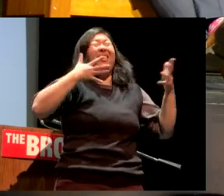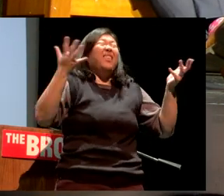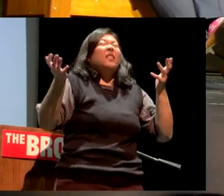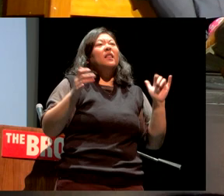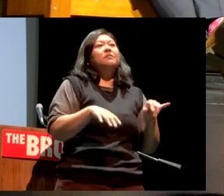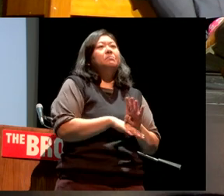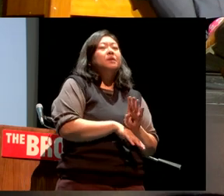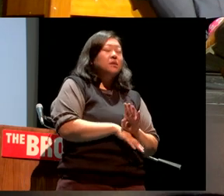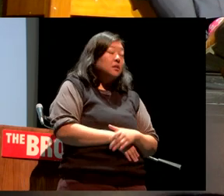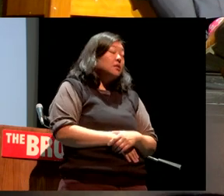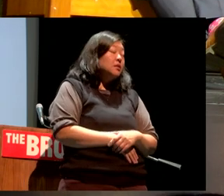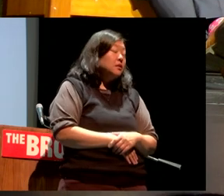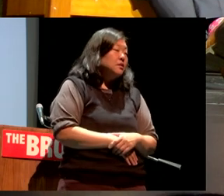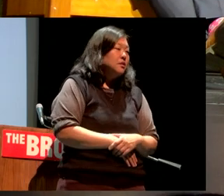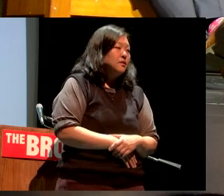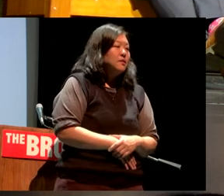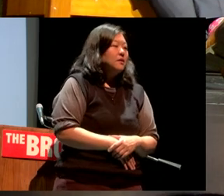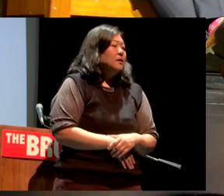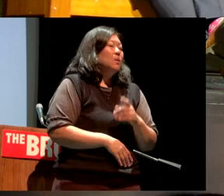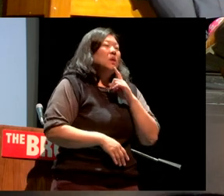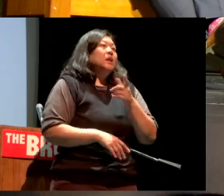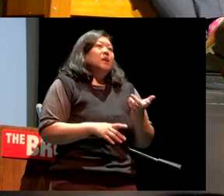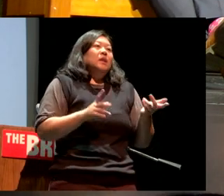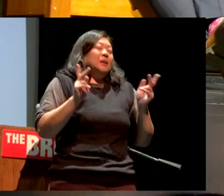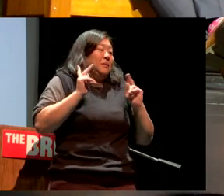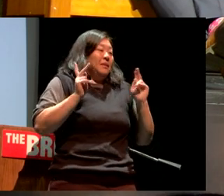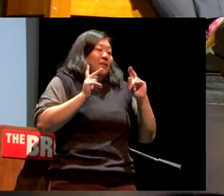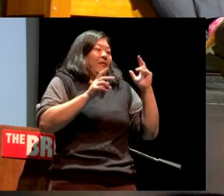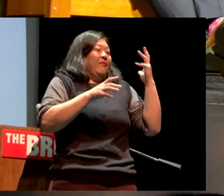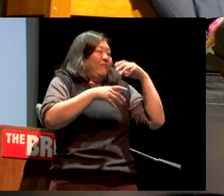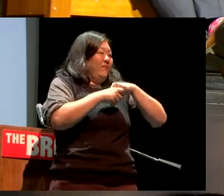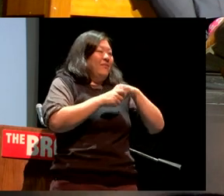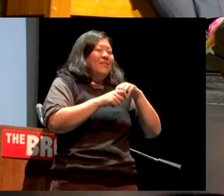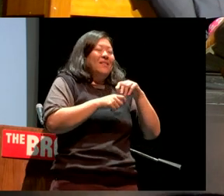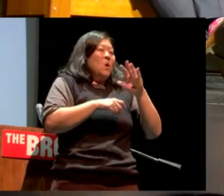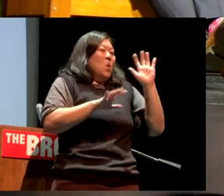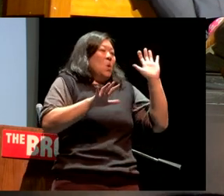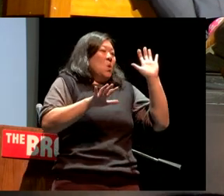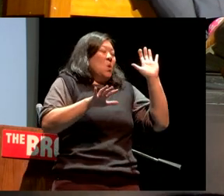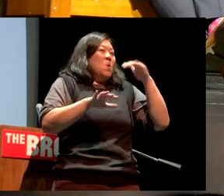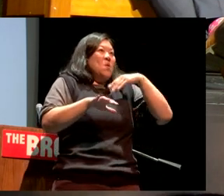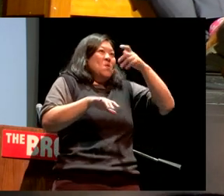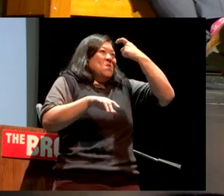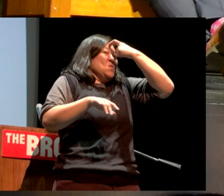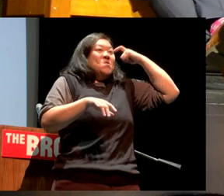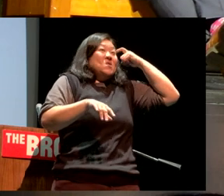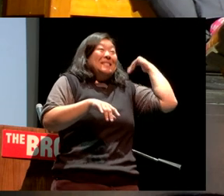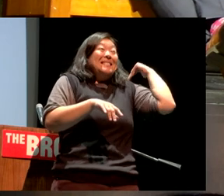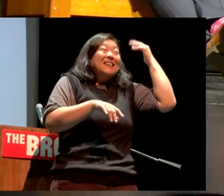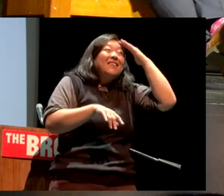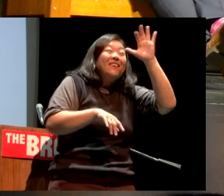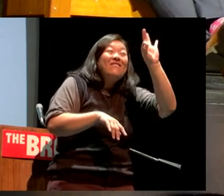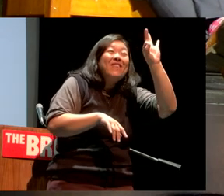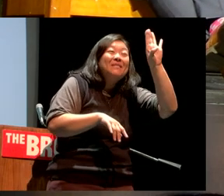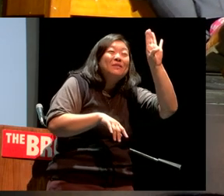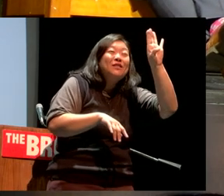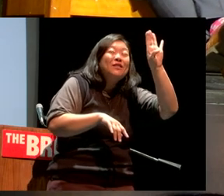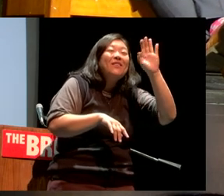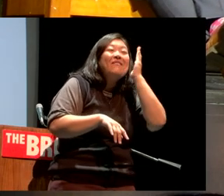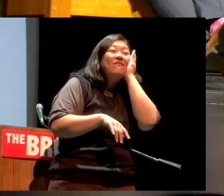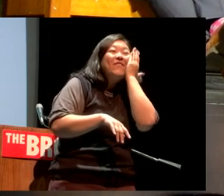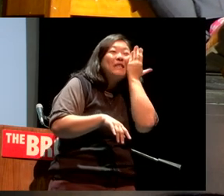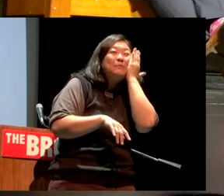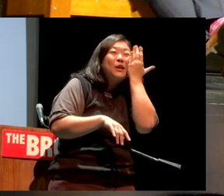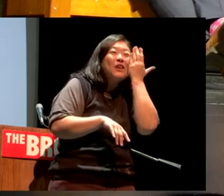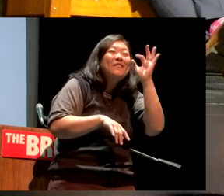of behaviors. And, you know, Facebook games or that era that, thank God, is kind of over right now. So I hope it's not going to replicate that. And the